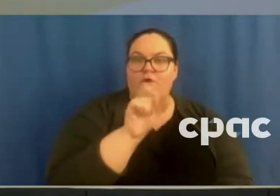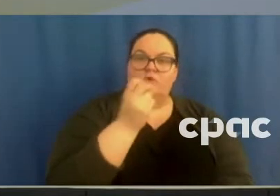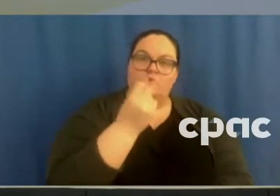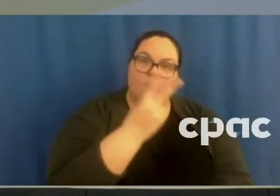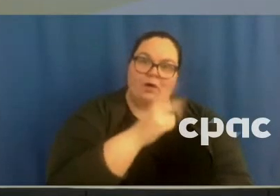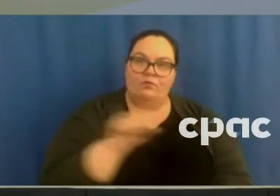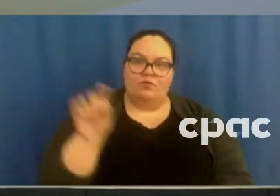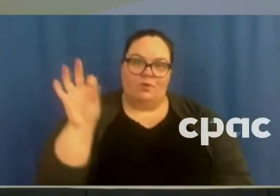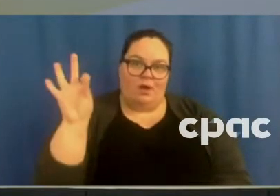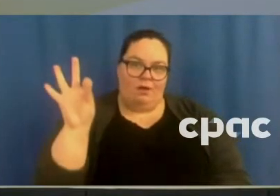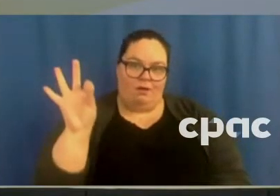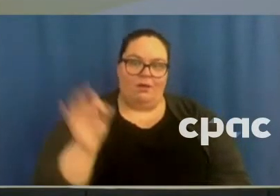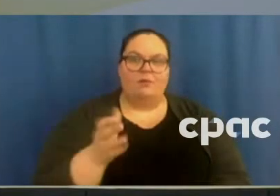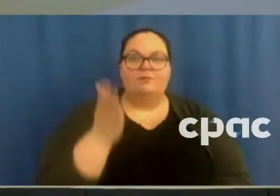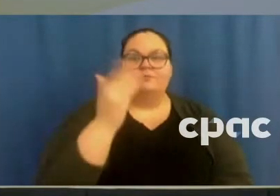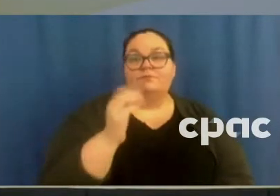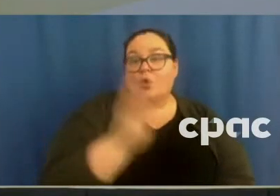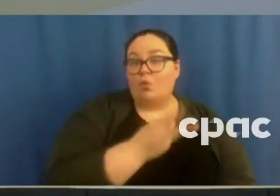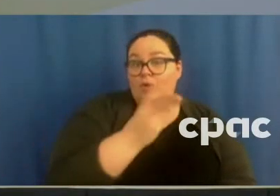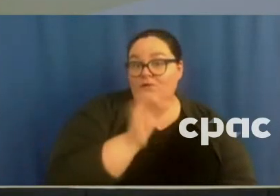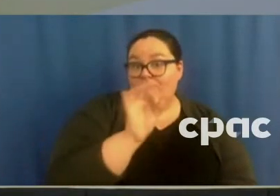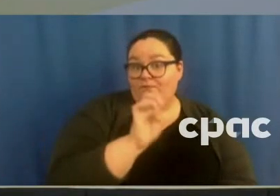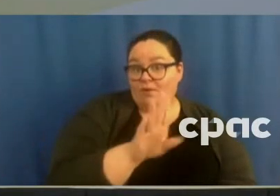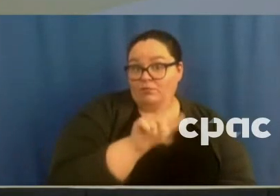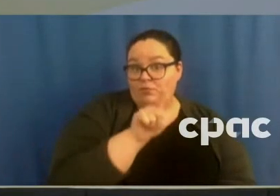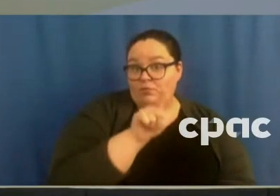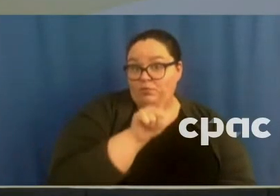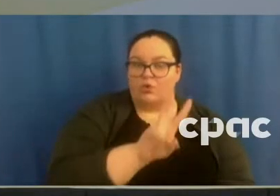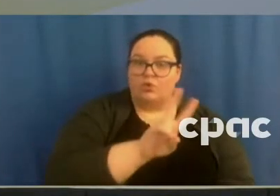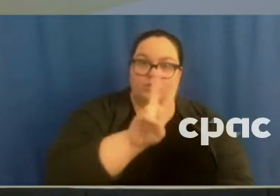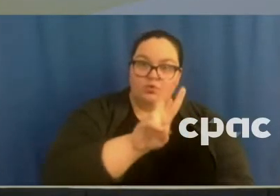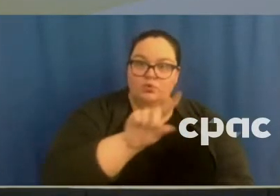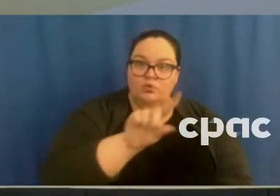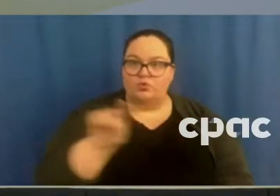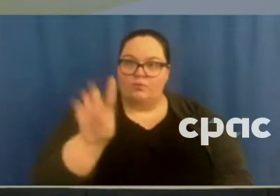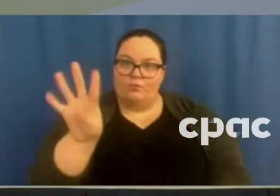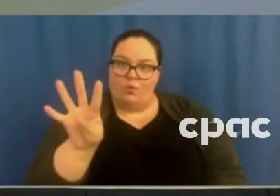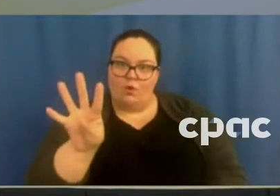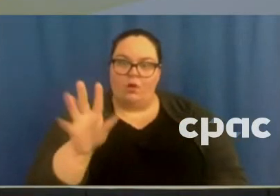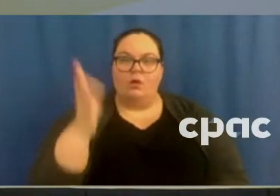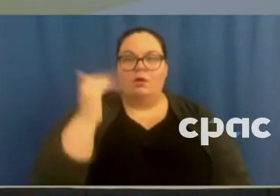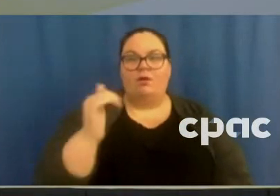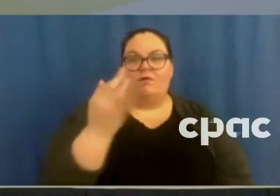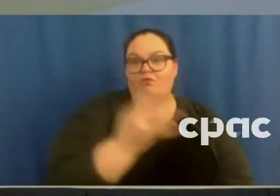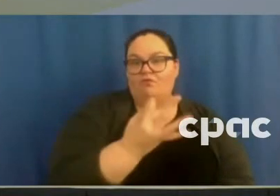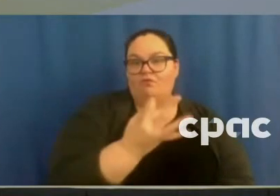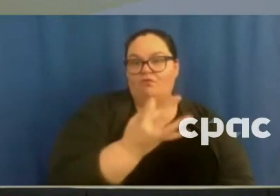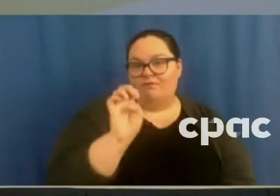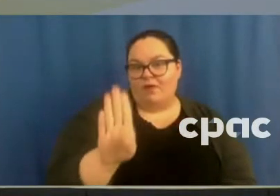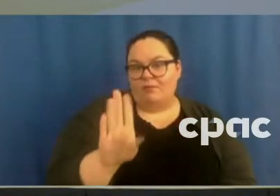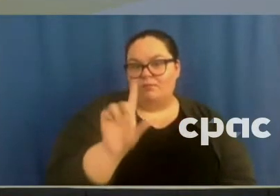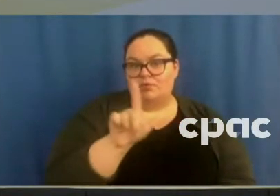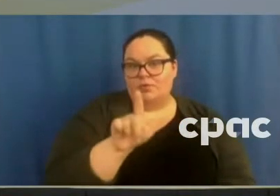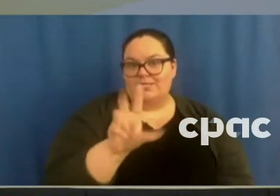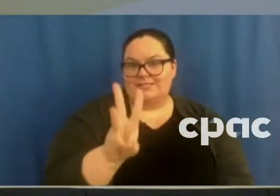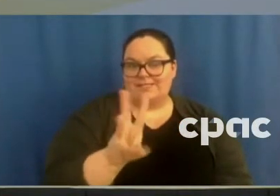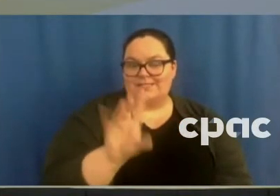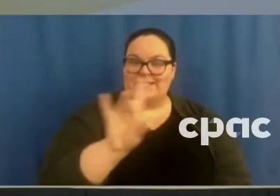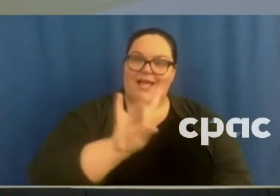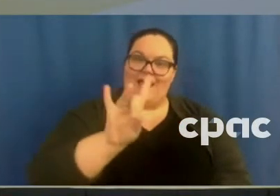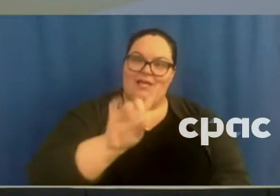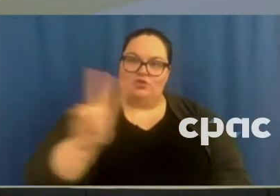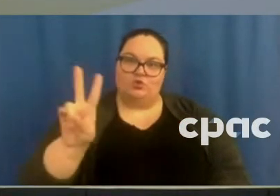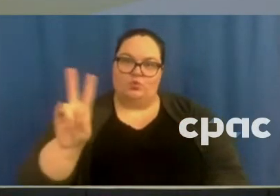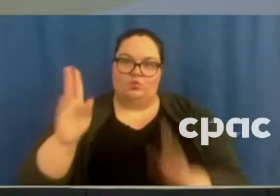p.m. Wednesday, February 24th, between 2 p.m. and 4 p.m. And Friday, February 26th, between 8 a.m. and 2